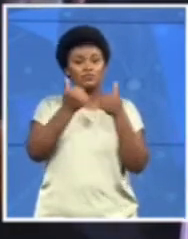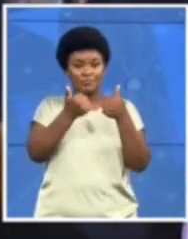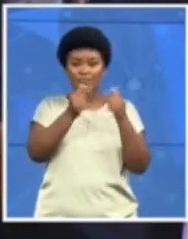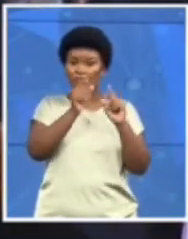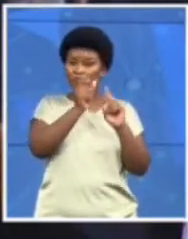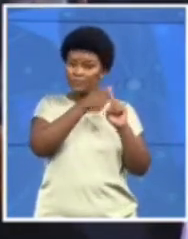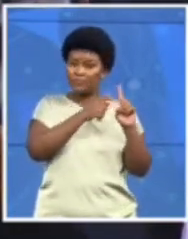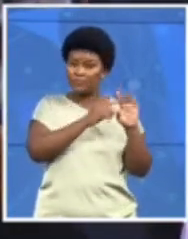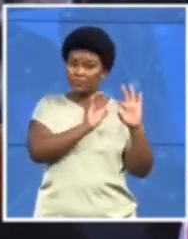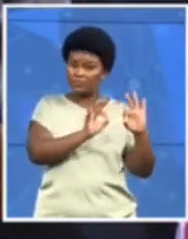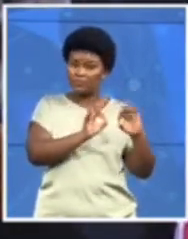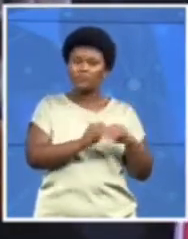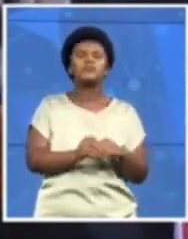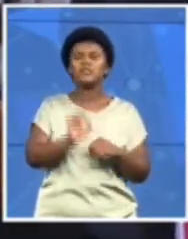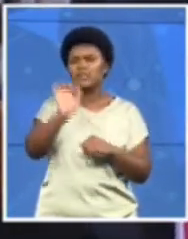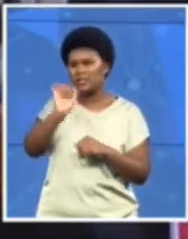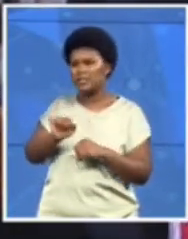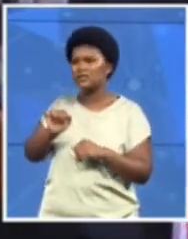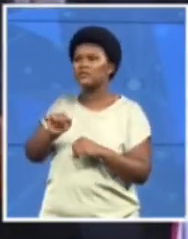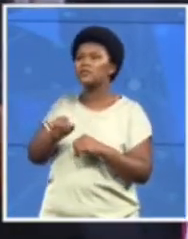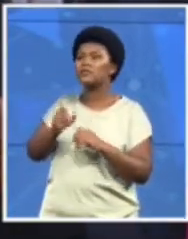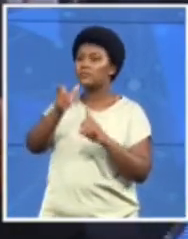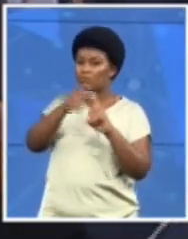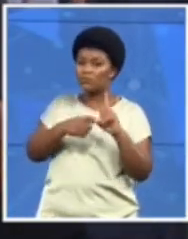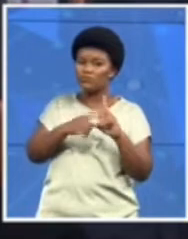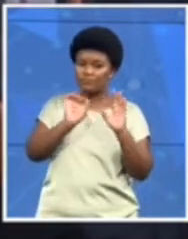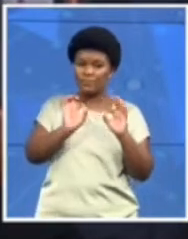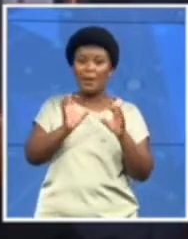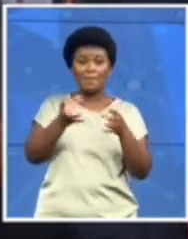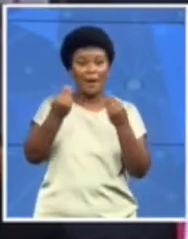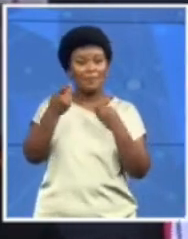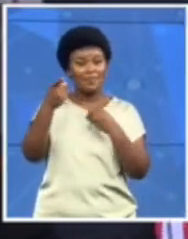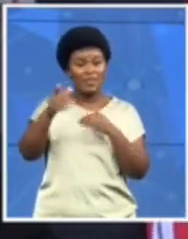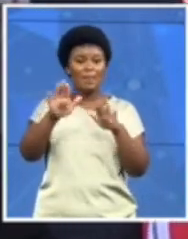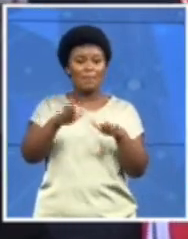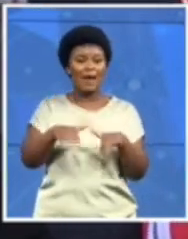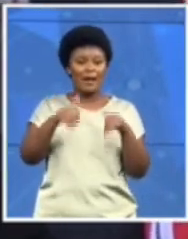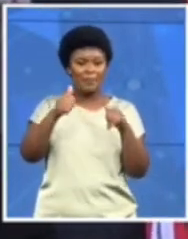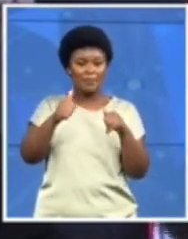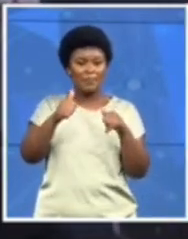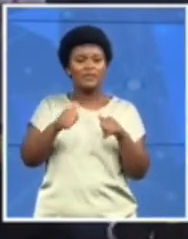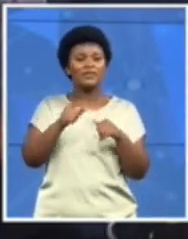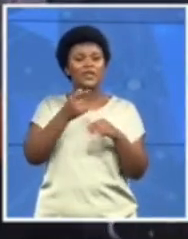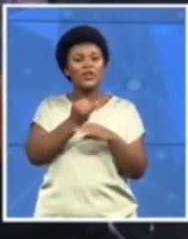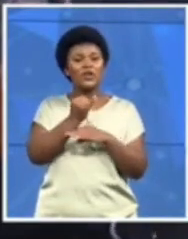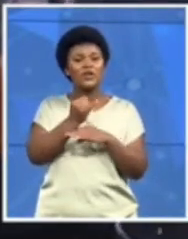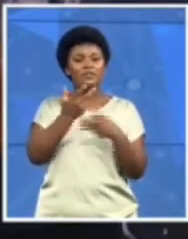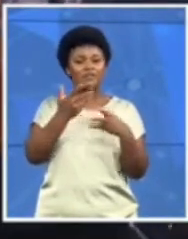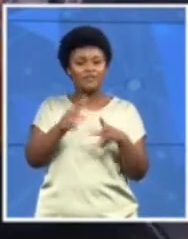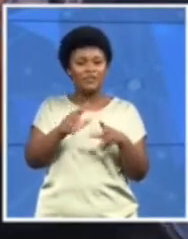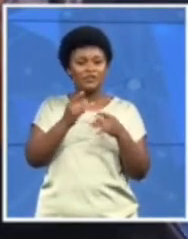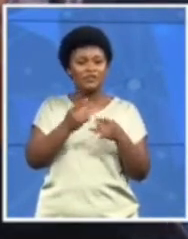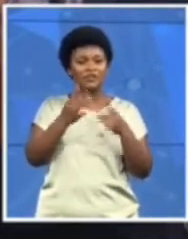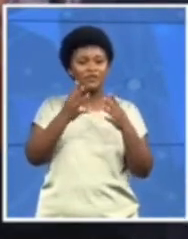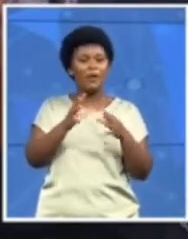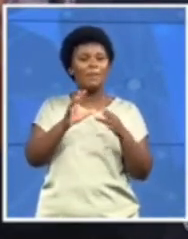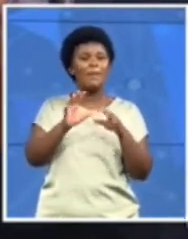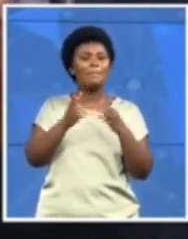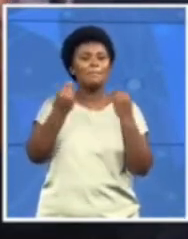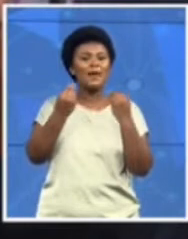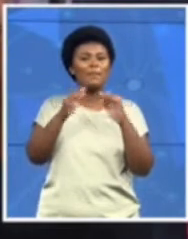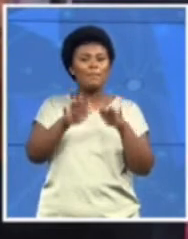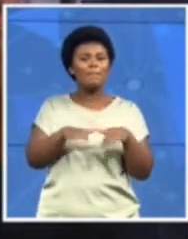The person was found at the scene. As we earlier indicated that he was arrested at the premises, which is a parliament,